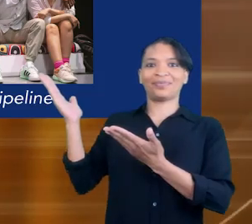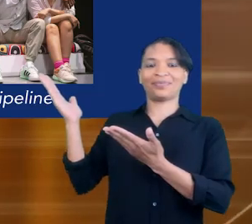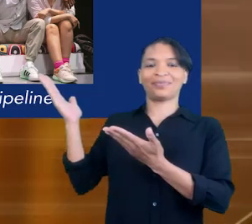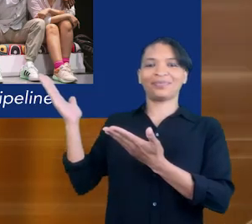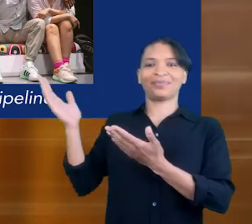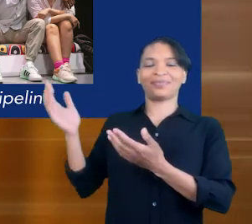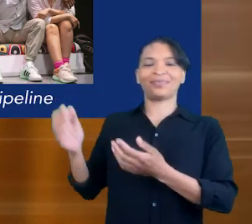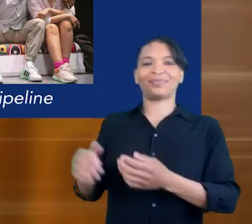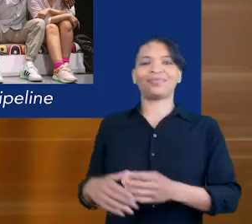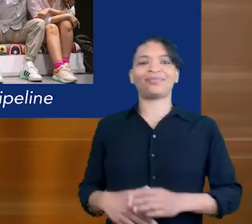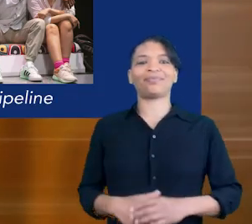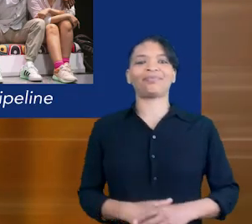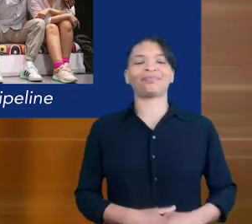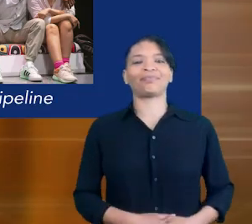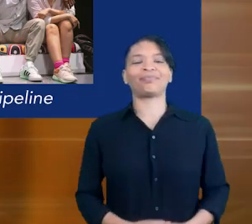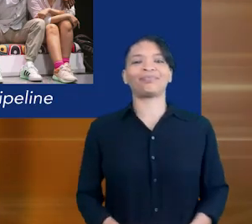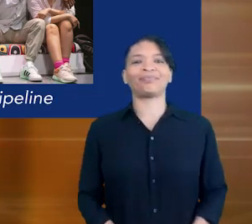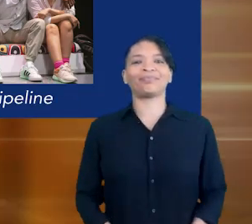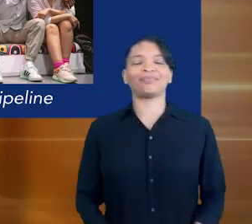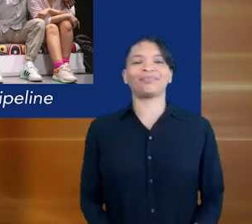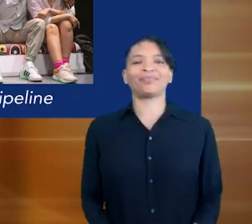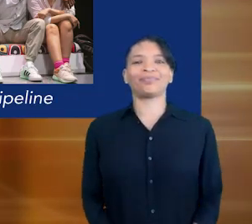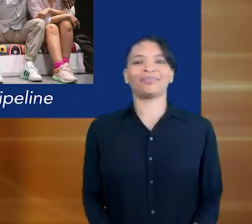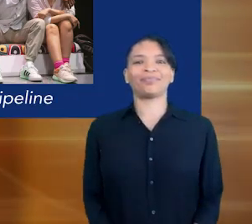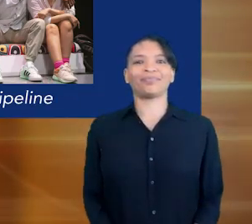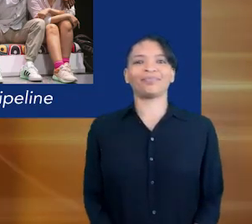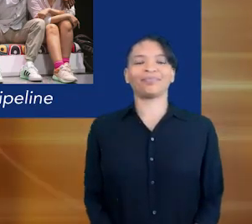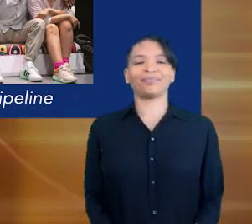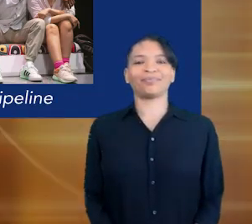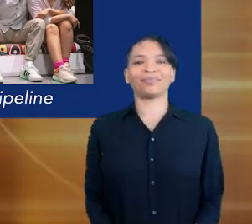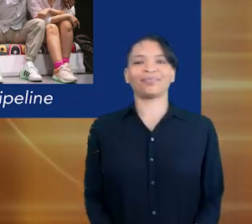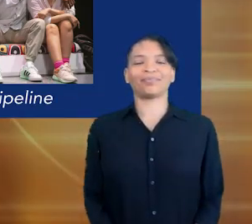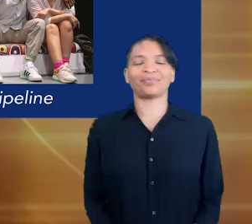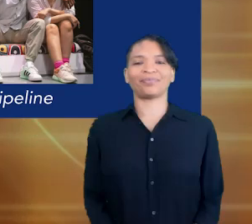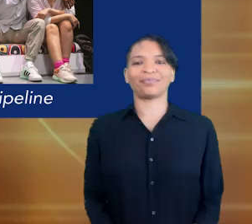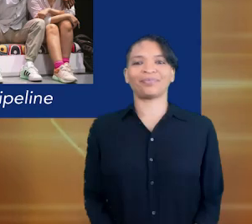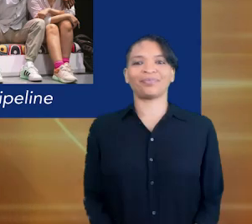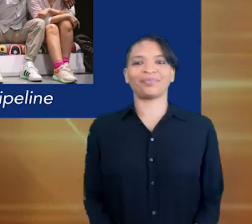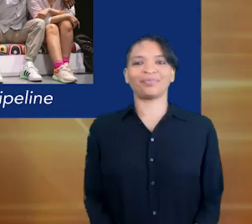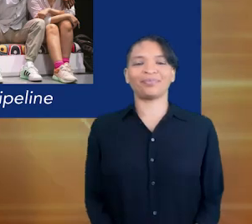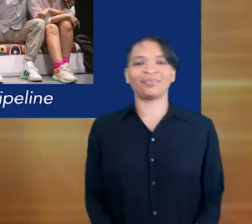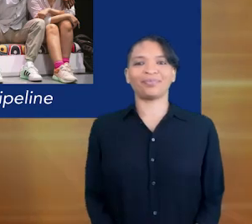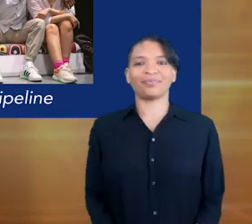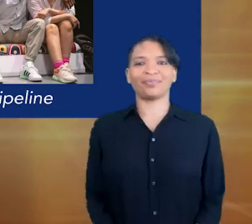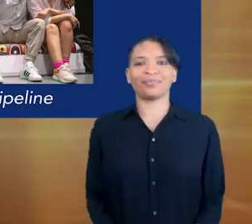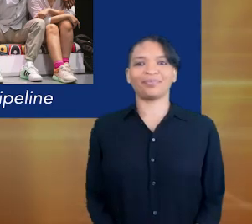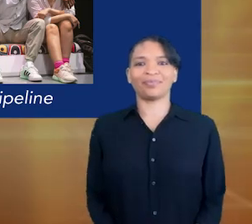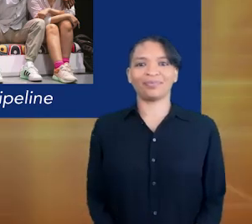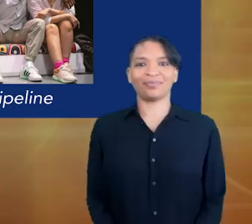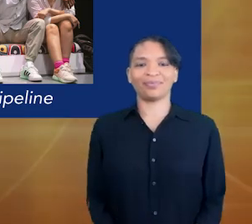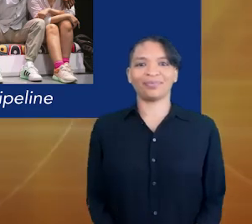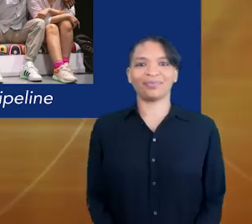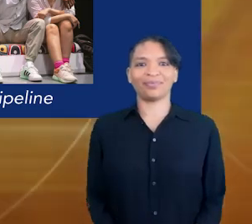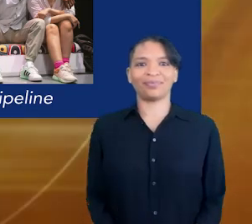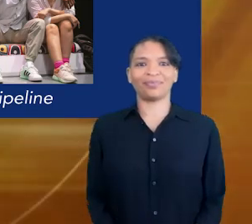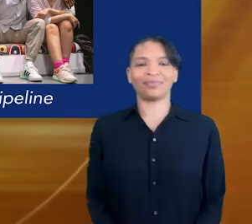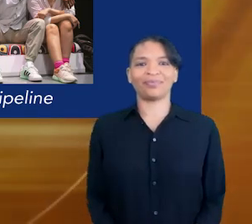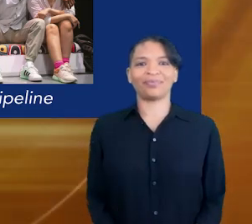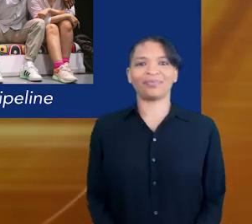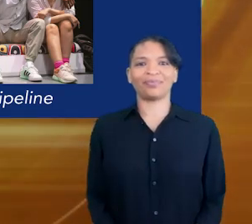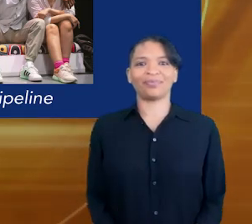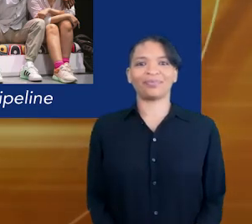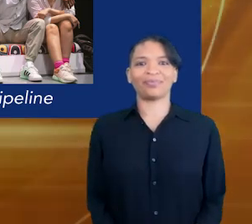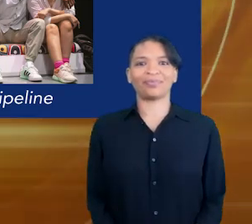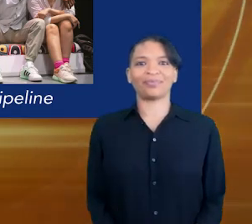Central Square Theater, Choir Boy, Speakeasy Stage Company, Black